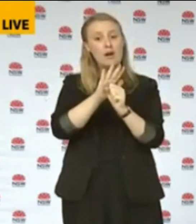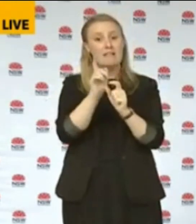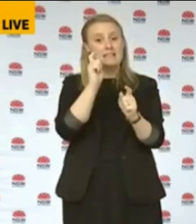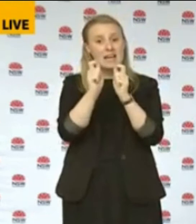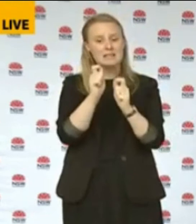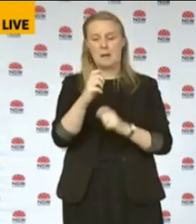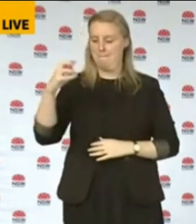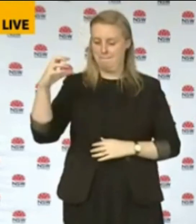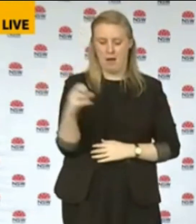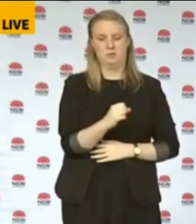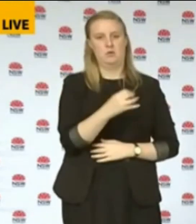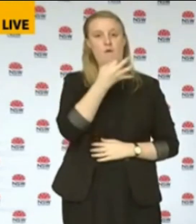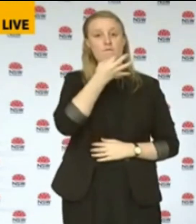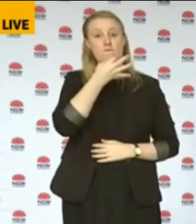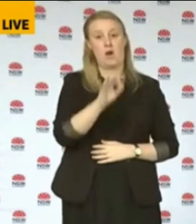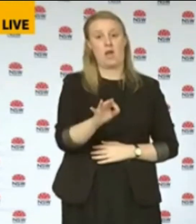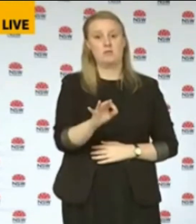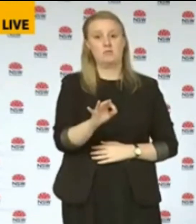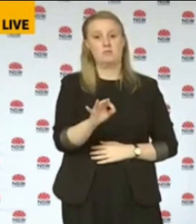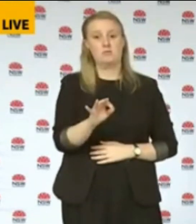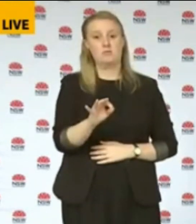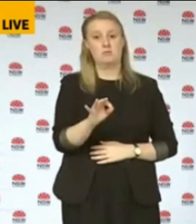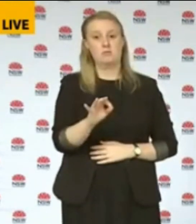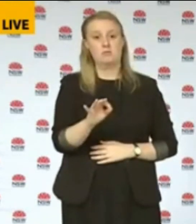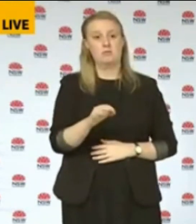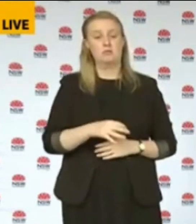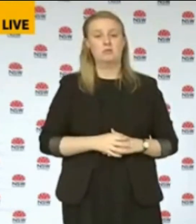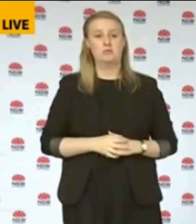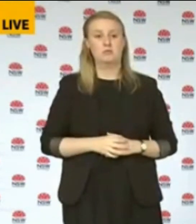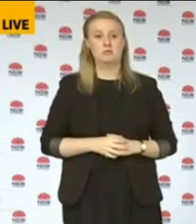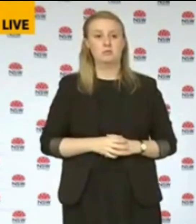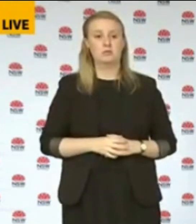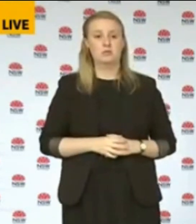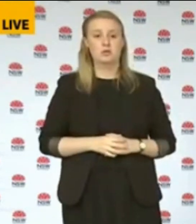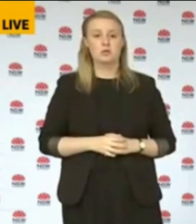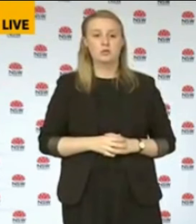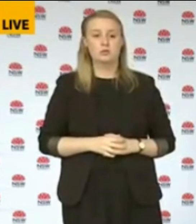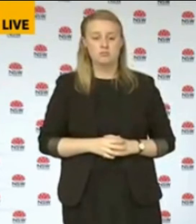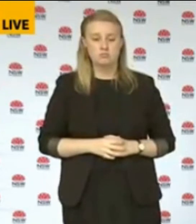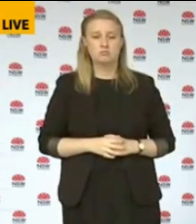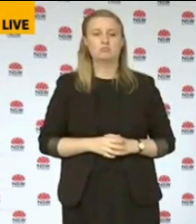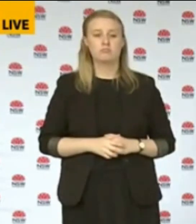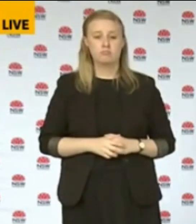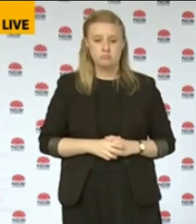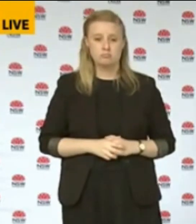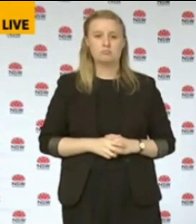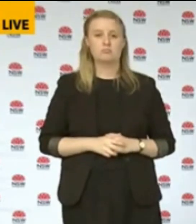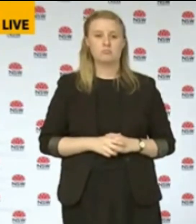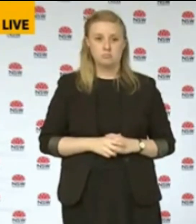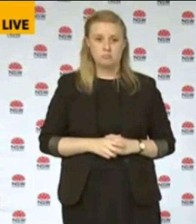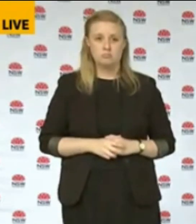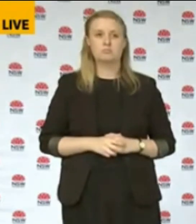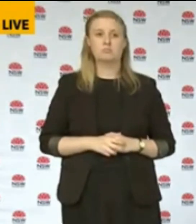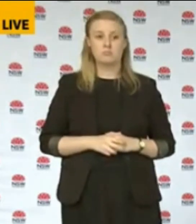free. There are no circumstances, well, there's one circumstance, that is a particular government requires people to have a